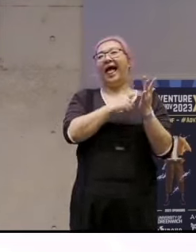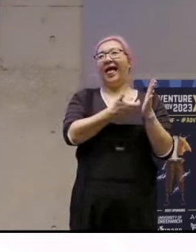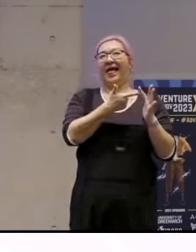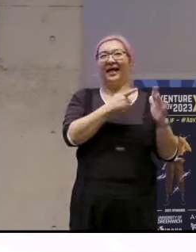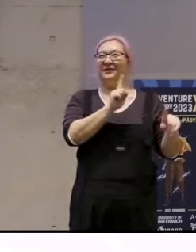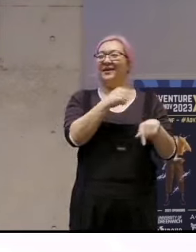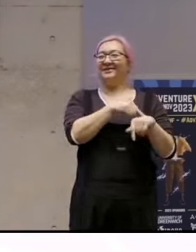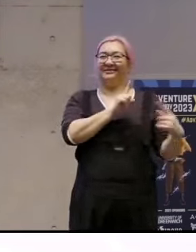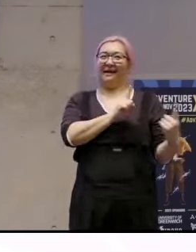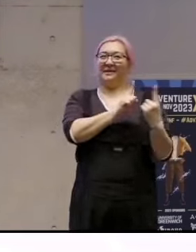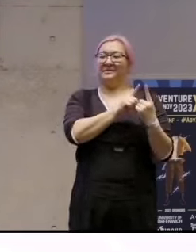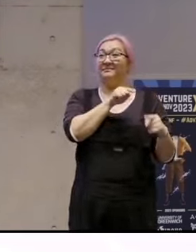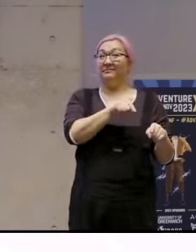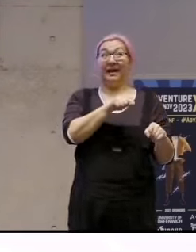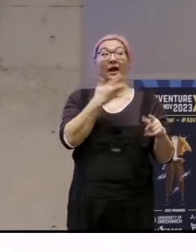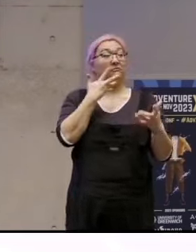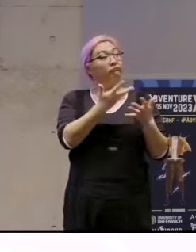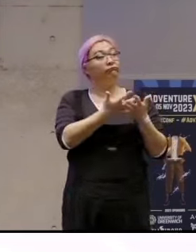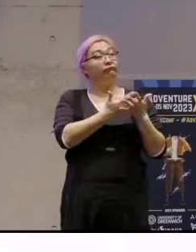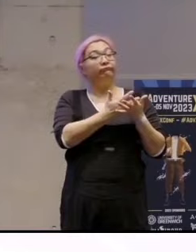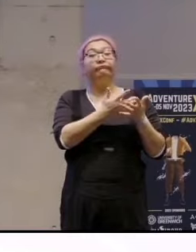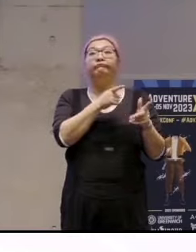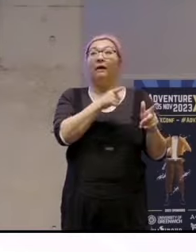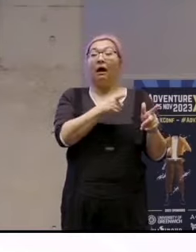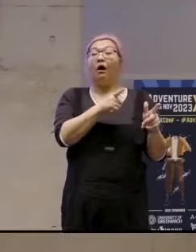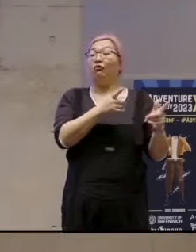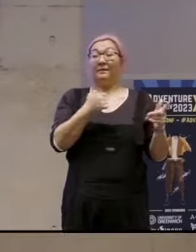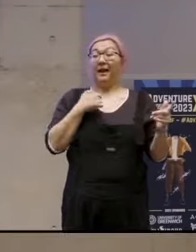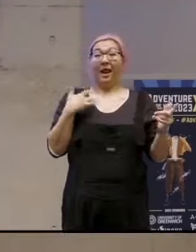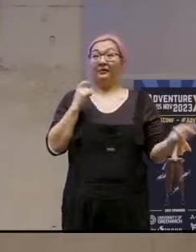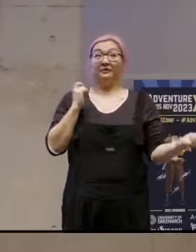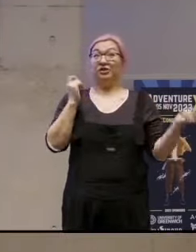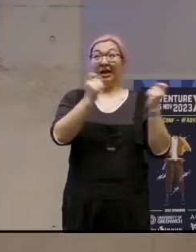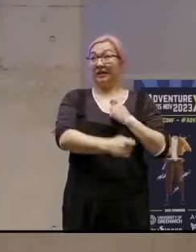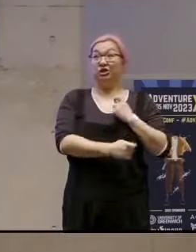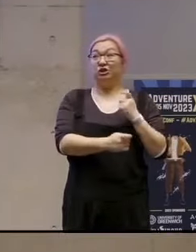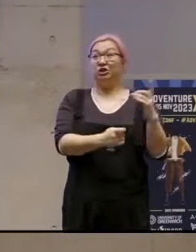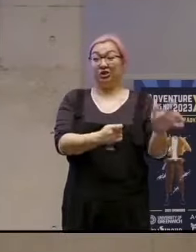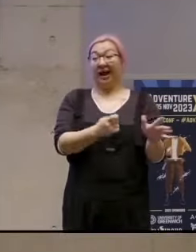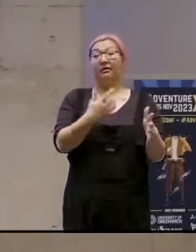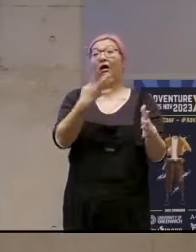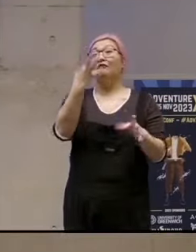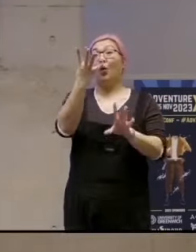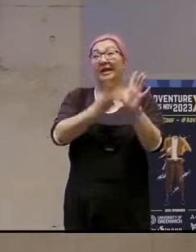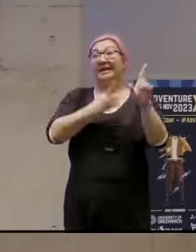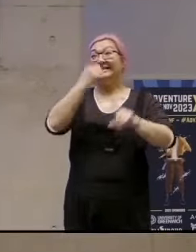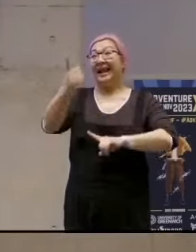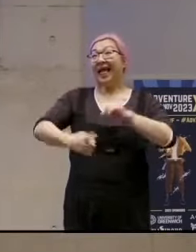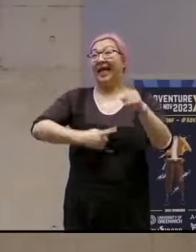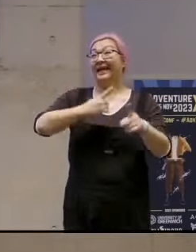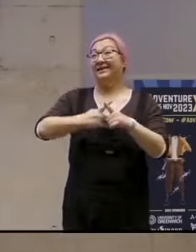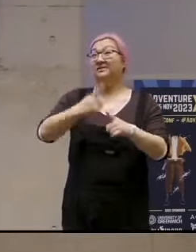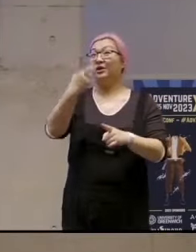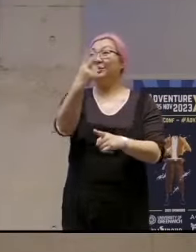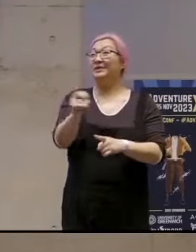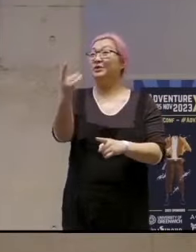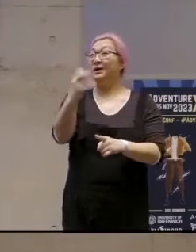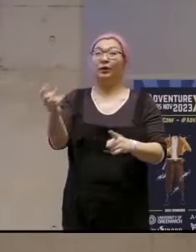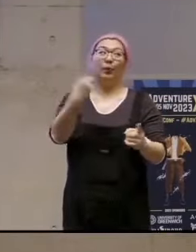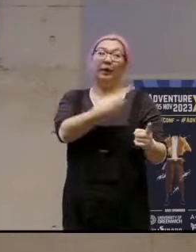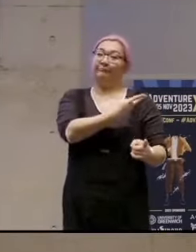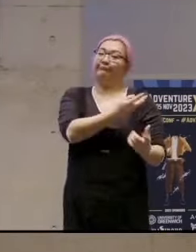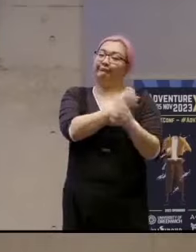jam literally changed my life, because 4 years later, in 2020, we released Before I Forget, and it was